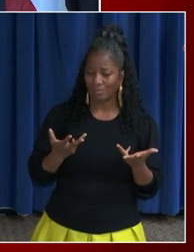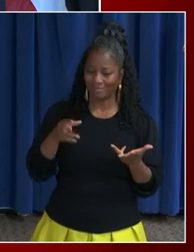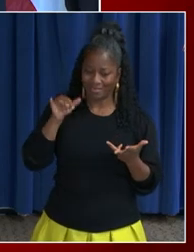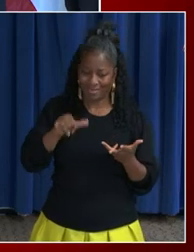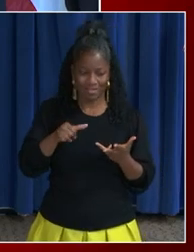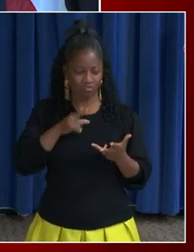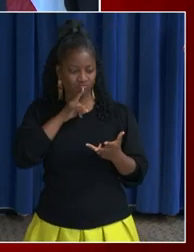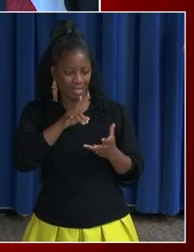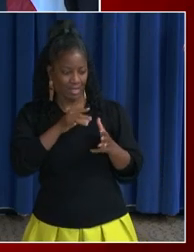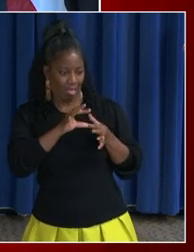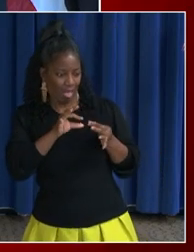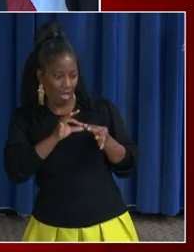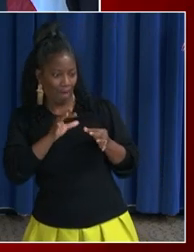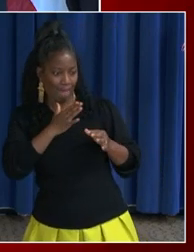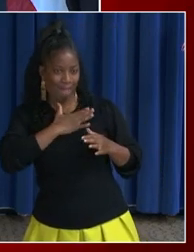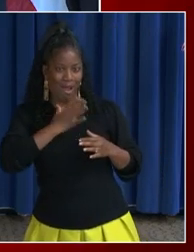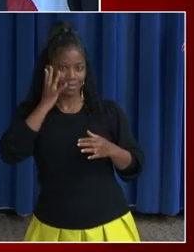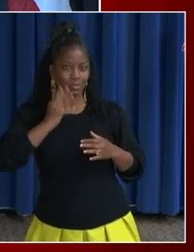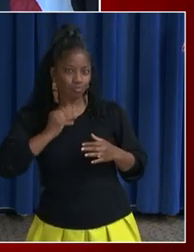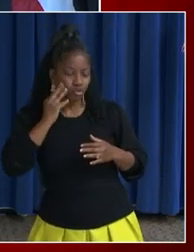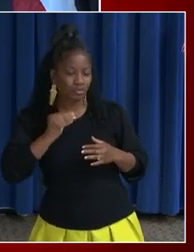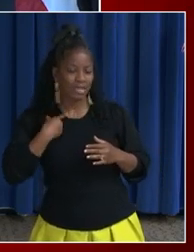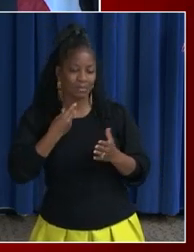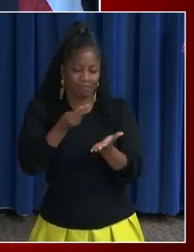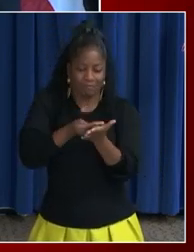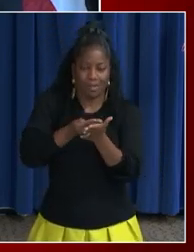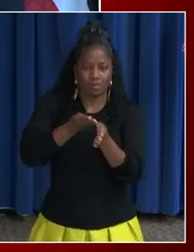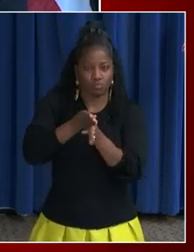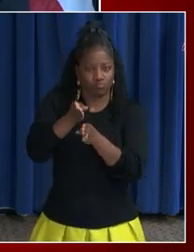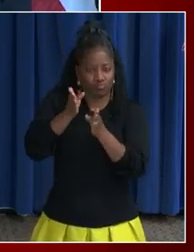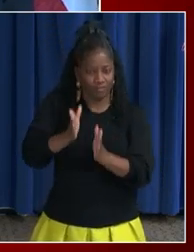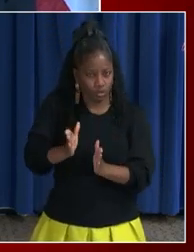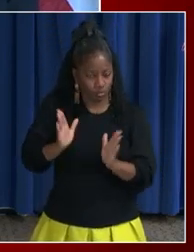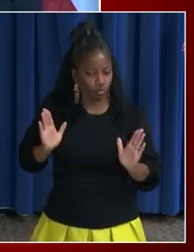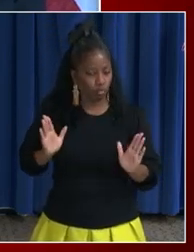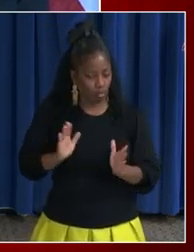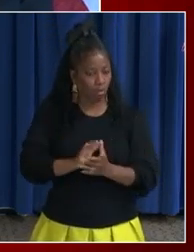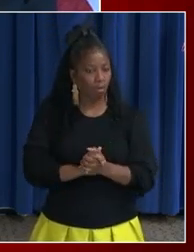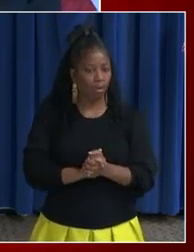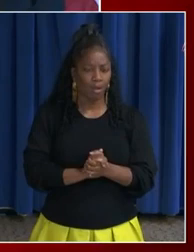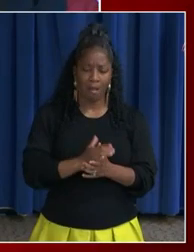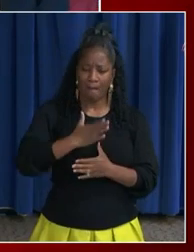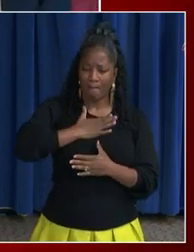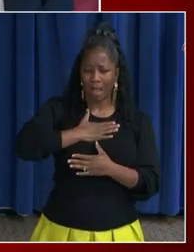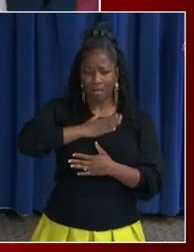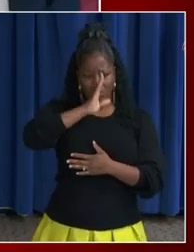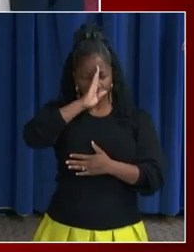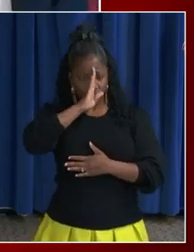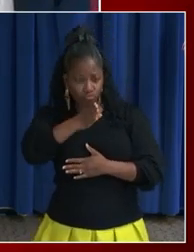and passion as a financial professional. It's a direct call to action for the